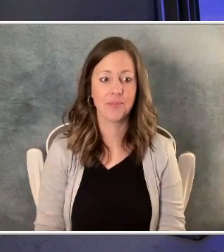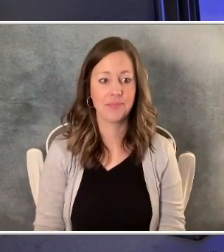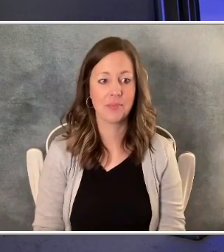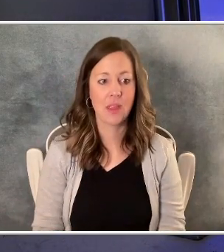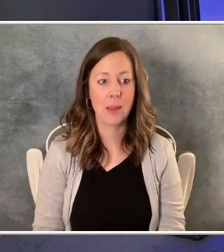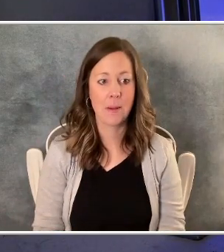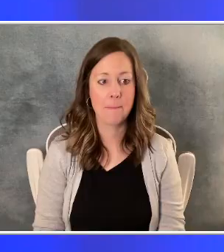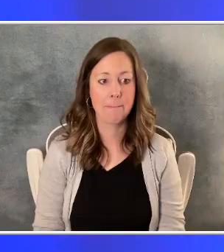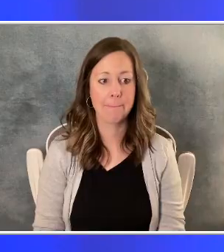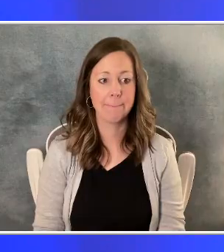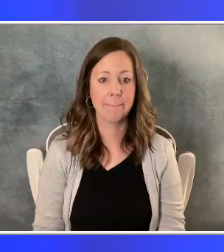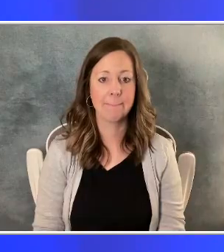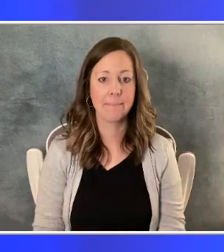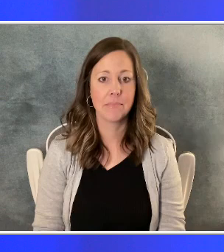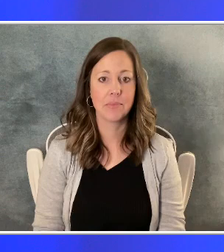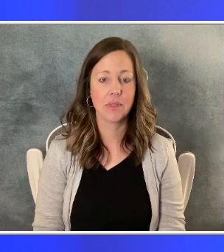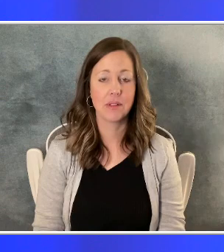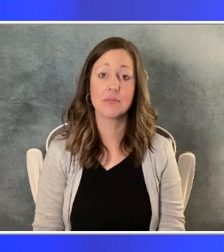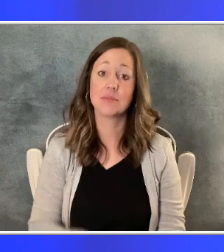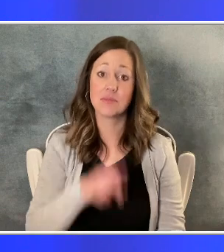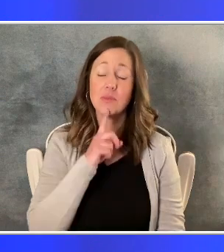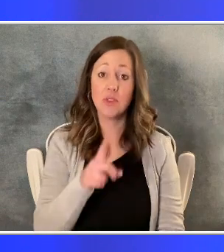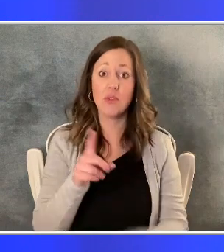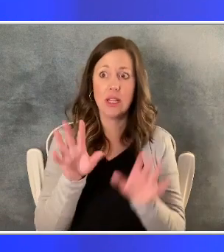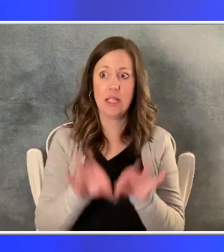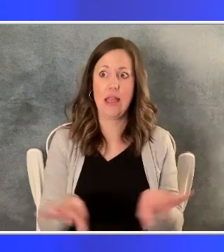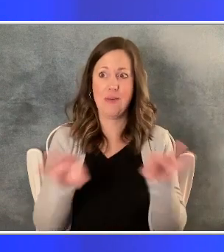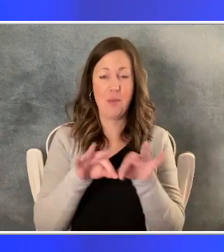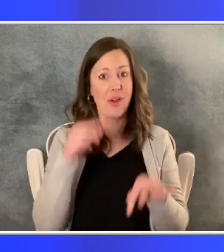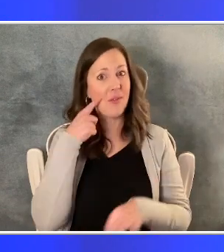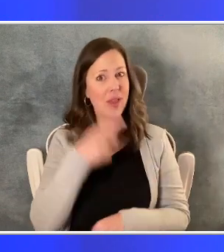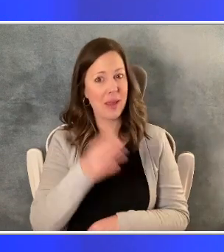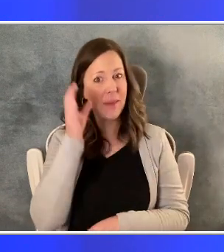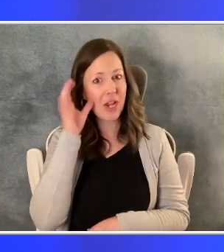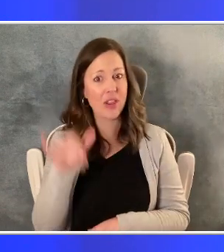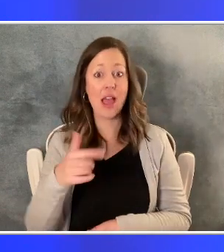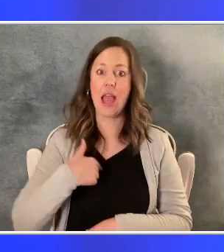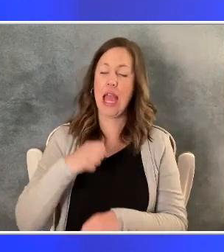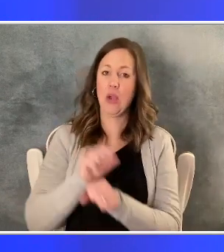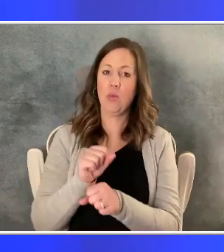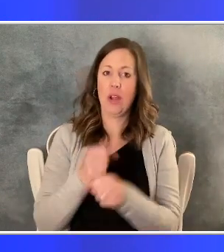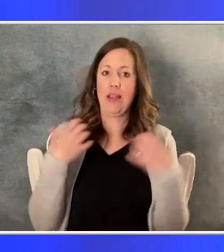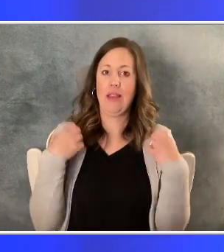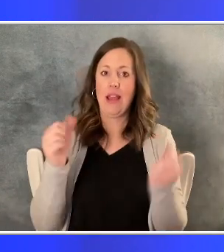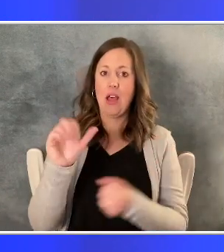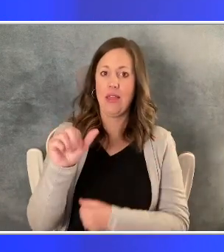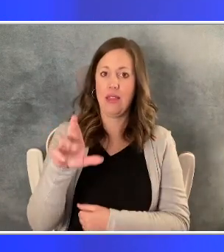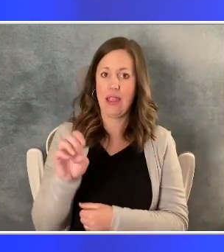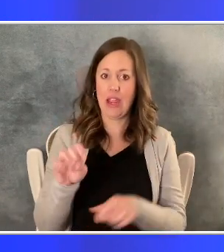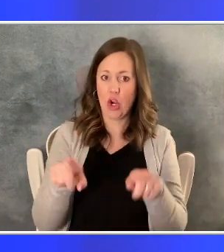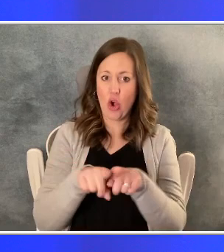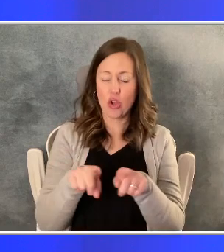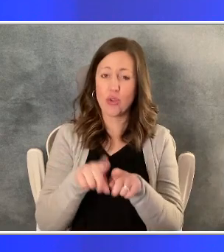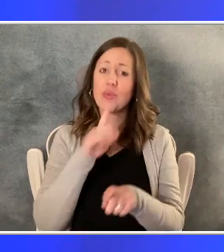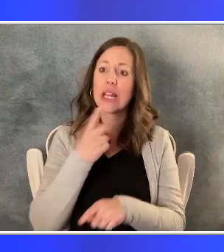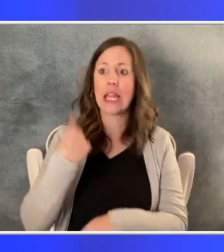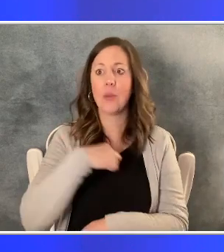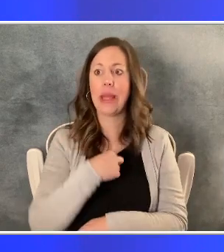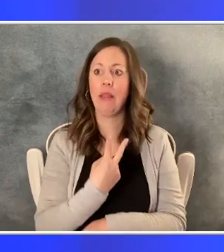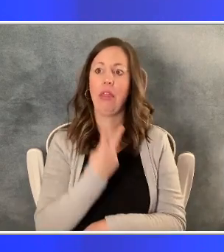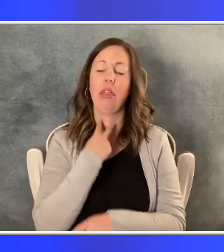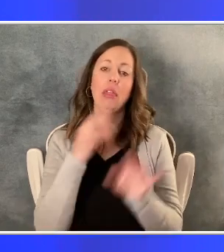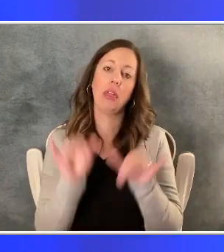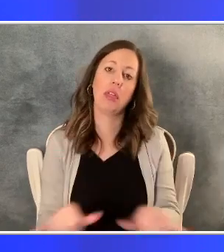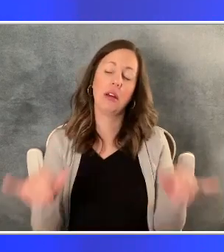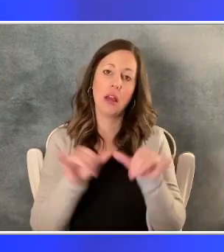It was important that they heard that. I'm in healthcare also, and it's so often we get caught up in the day-to-day lives and taking care of our